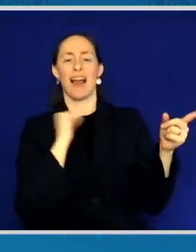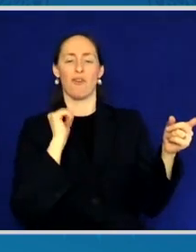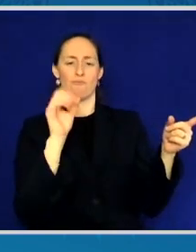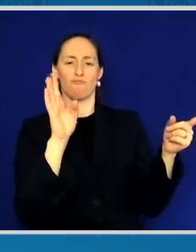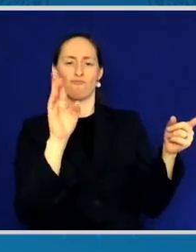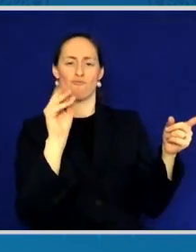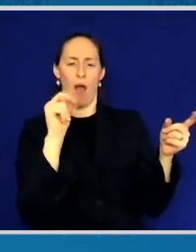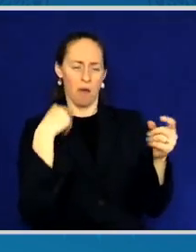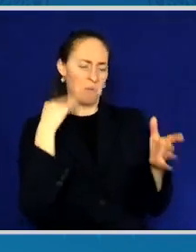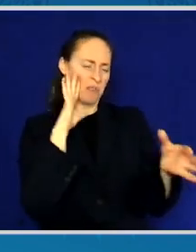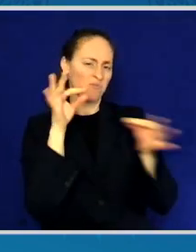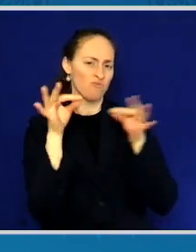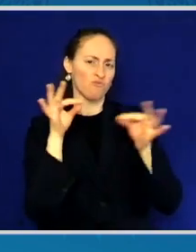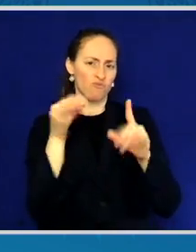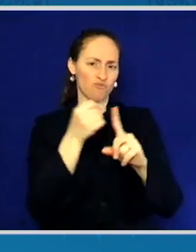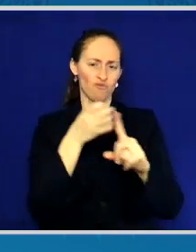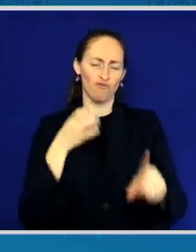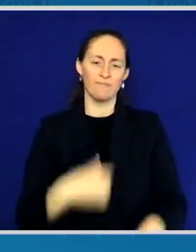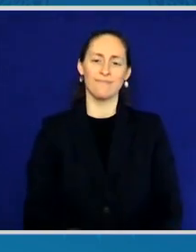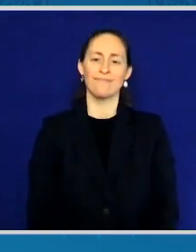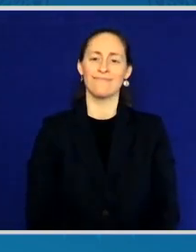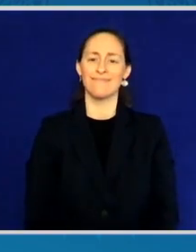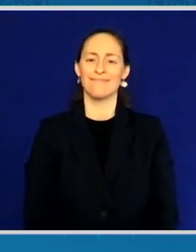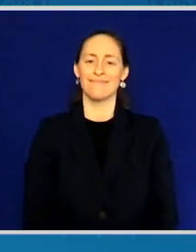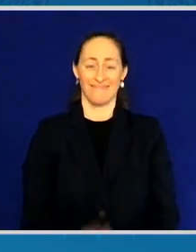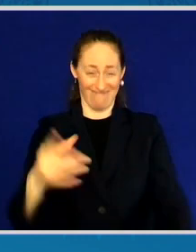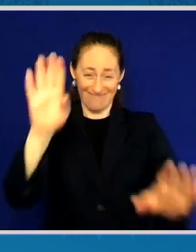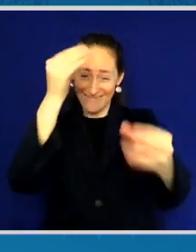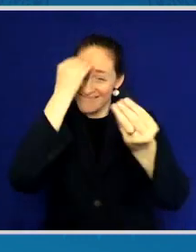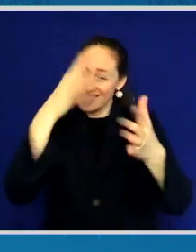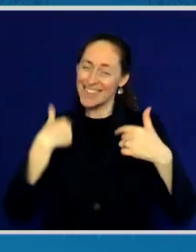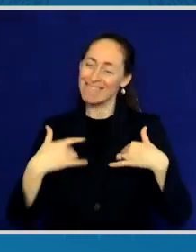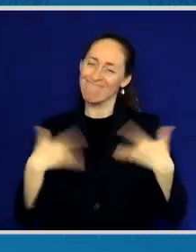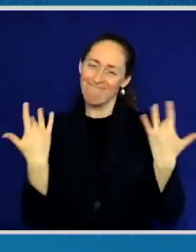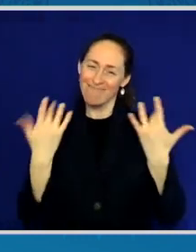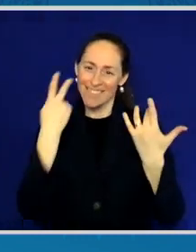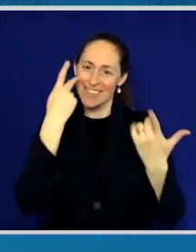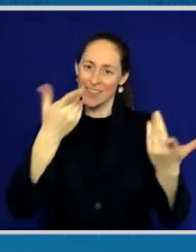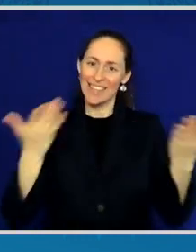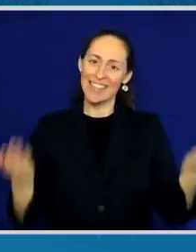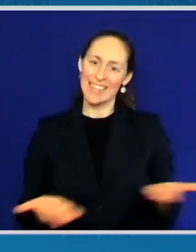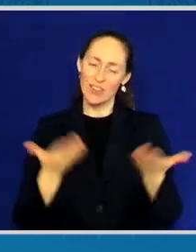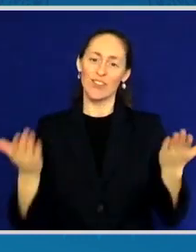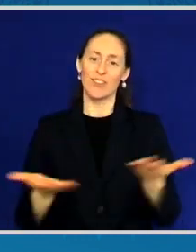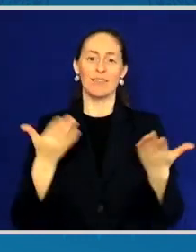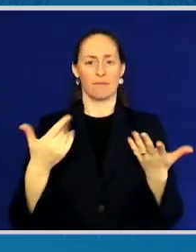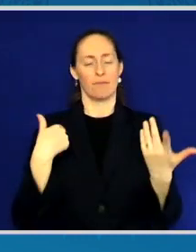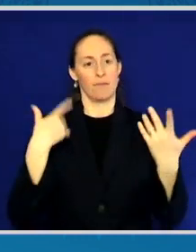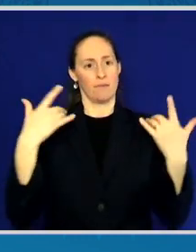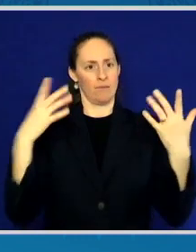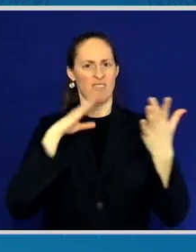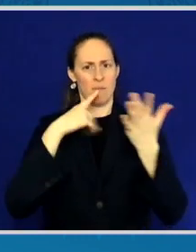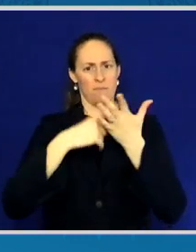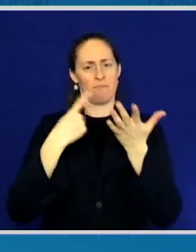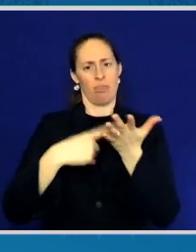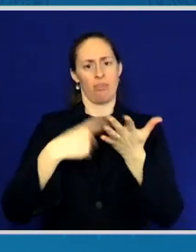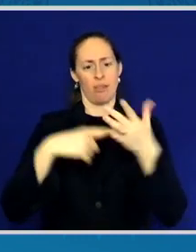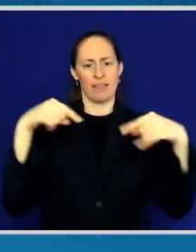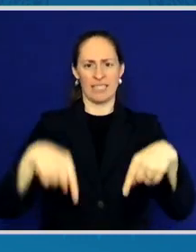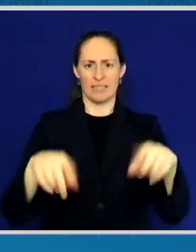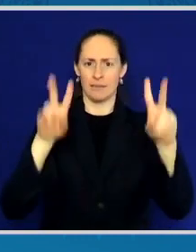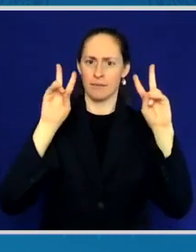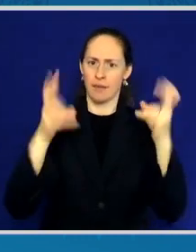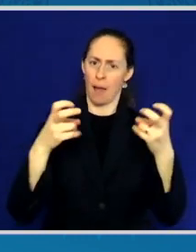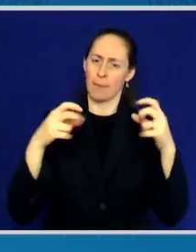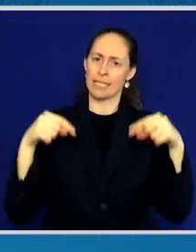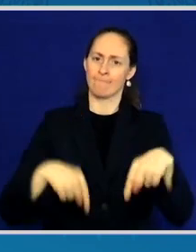Madam Vice President, we're obviously excited to have you here, but couldn't be more excited to be able to talk about this topic. It has been one of intense